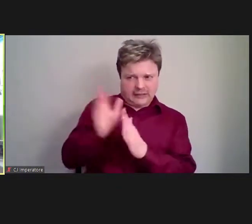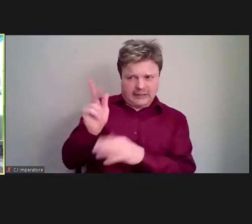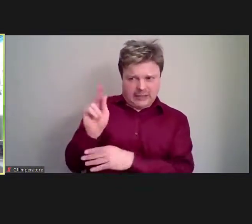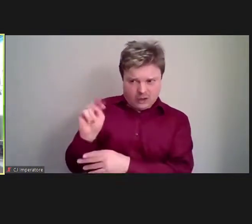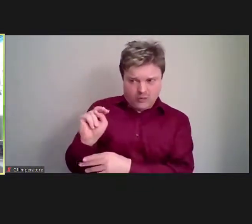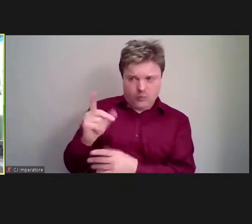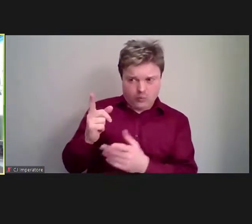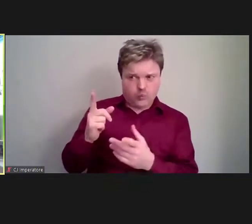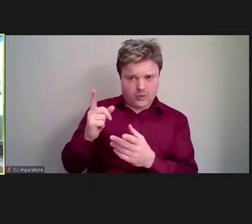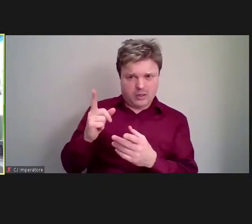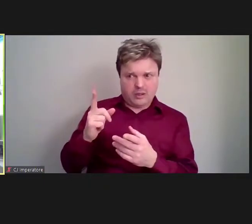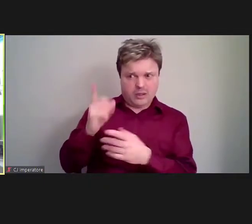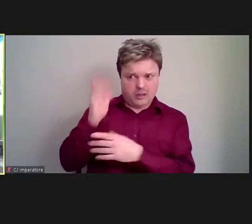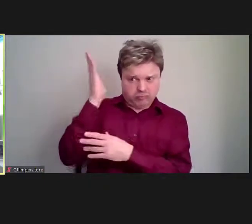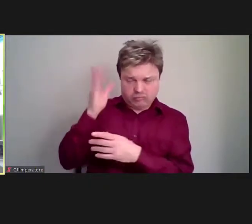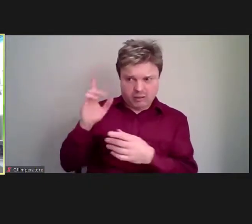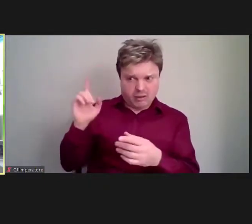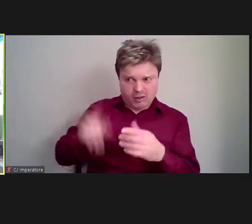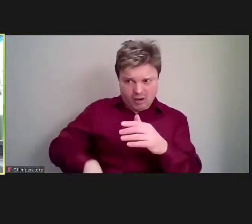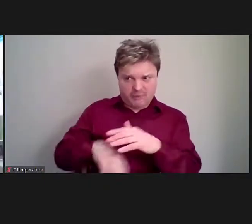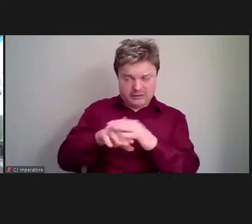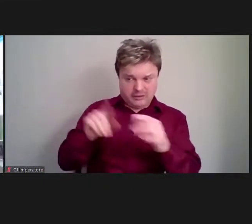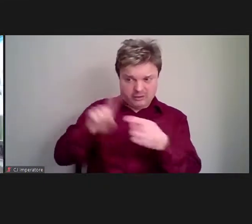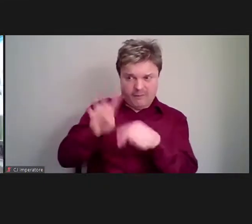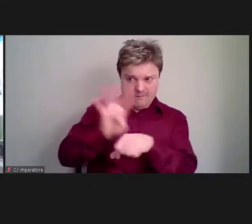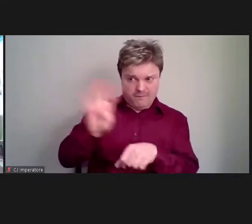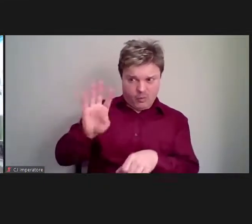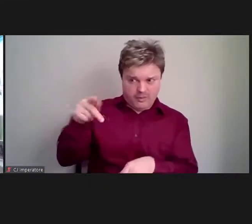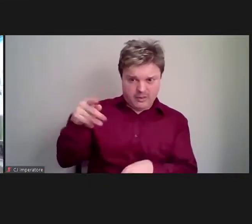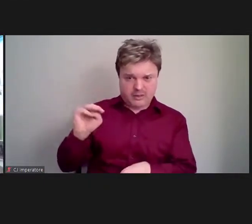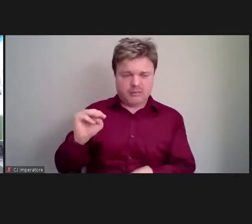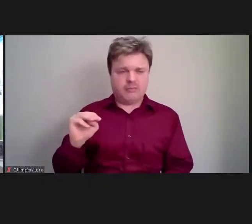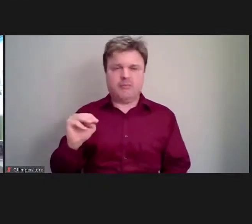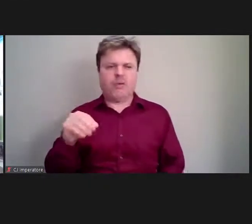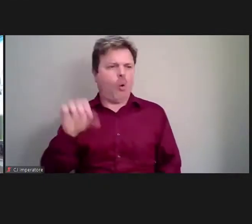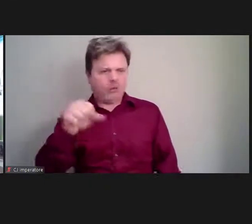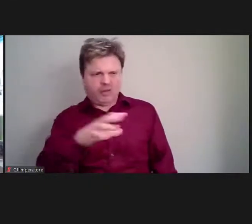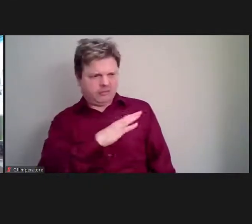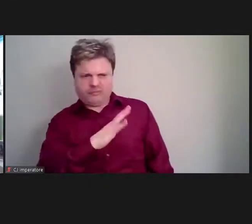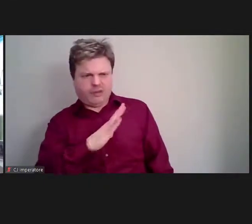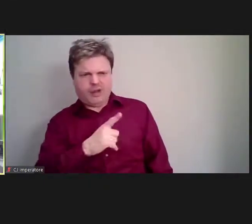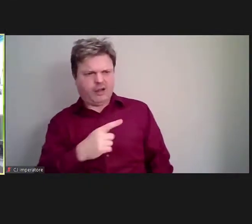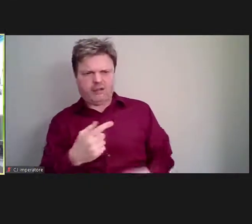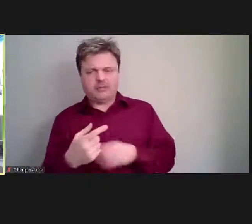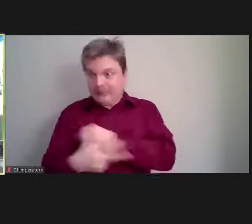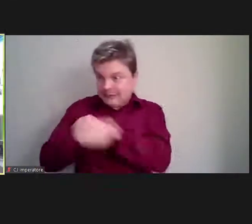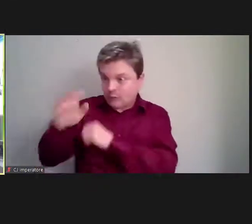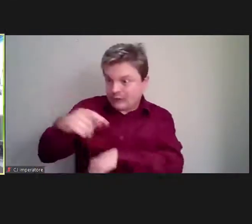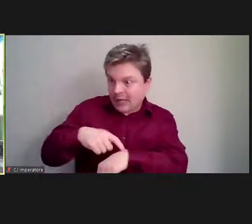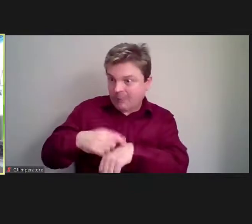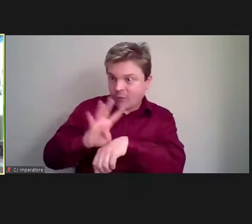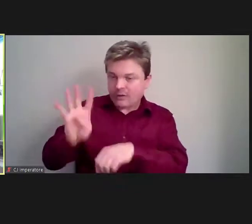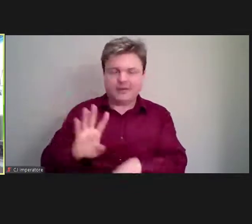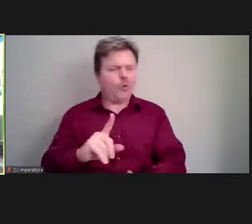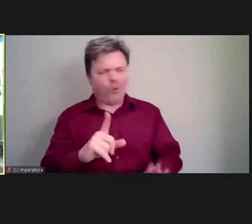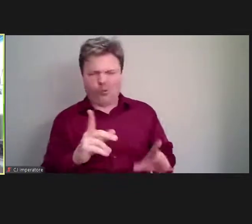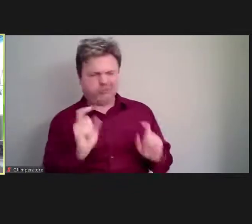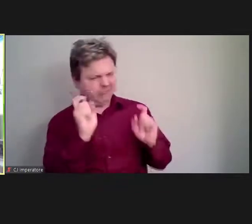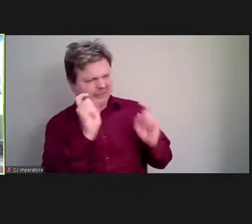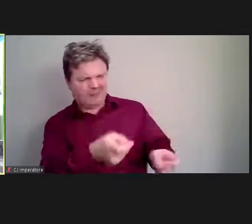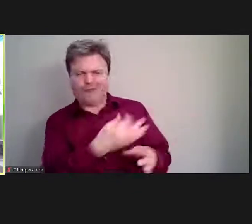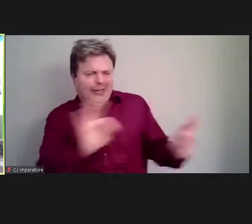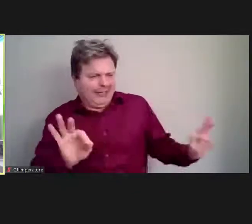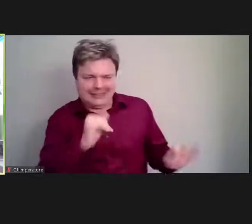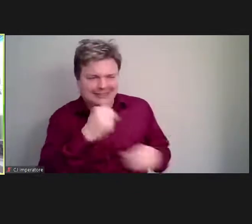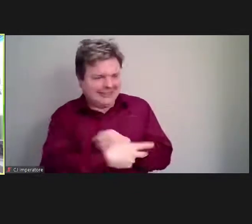Yes. Like, I can steal your time until 4 o'clock. You are being given our time. Okay. Okay. Thank you. Great. All right. So